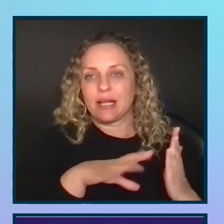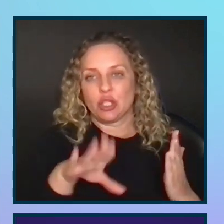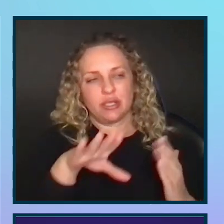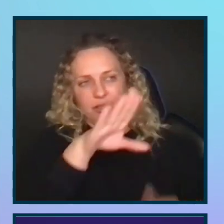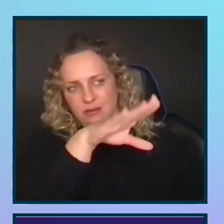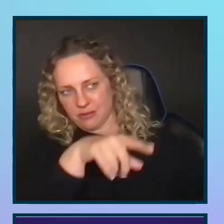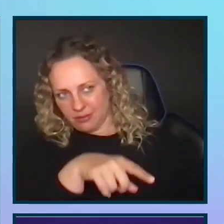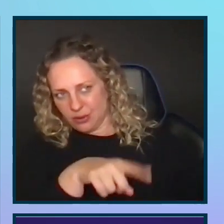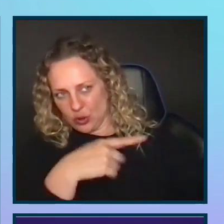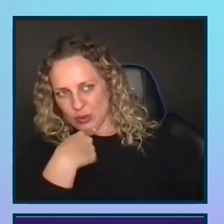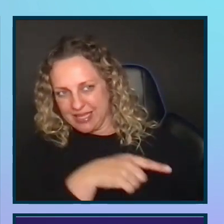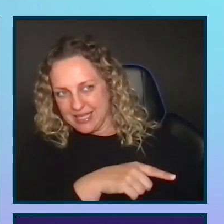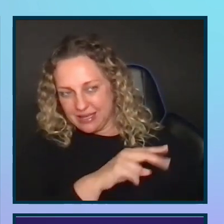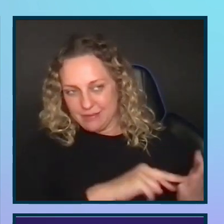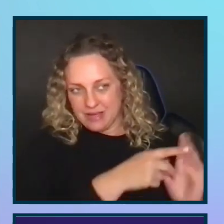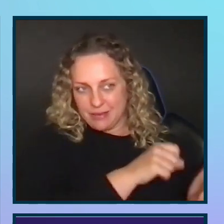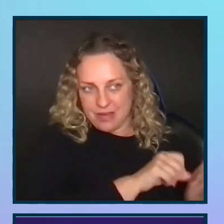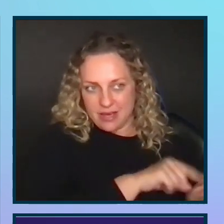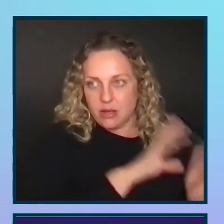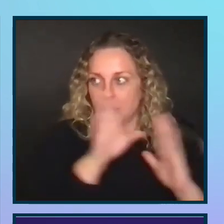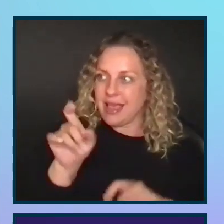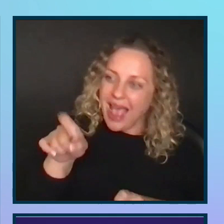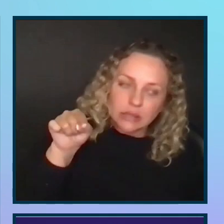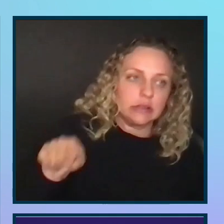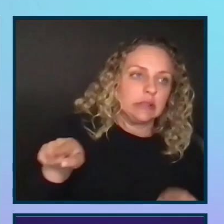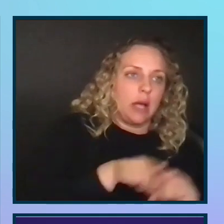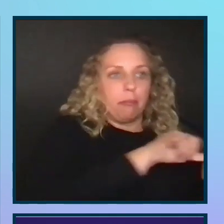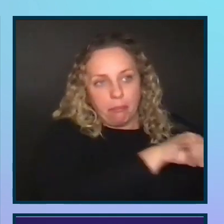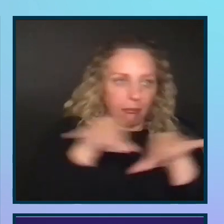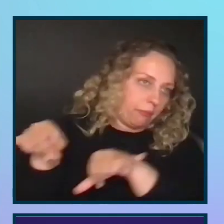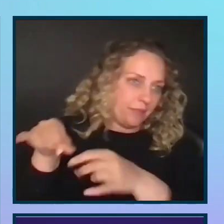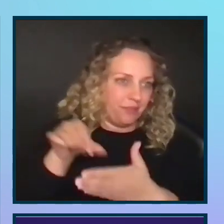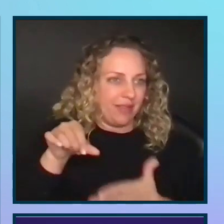hey, you said this meant this on this page. It has to mean the same thing on the next page.